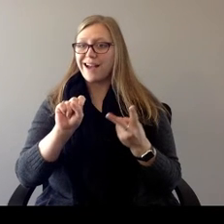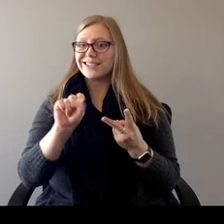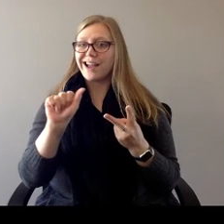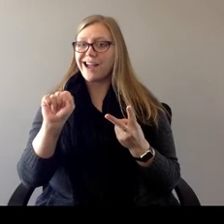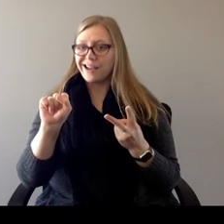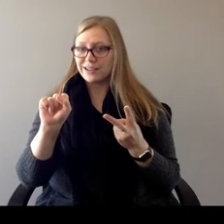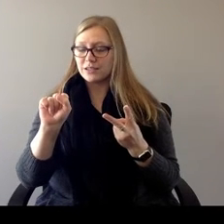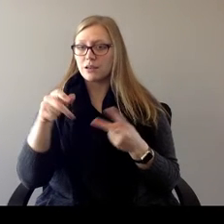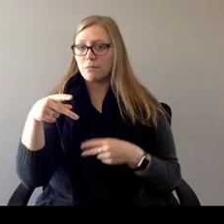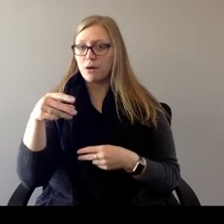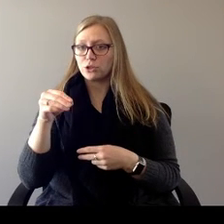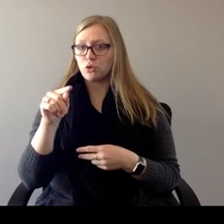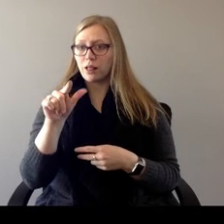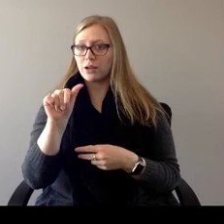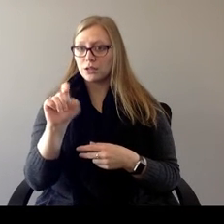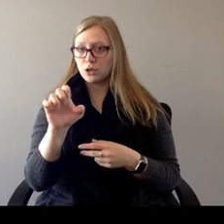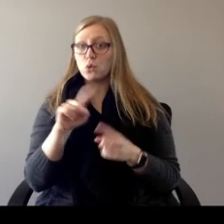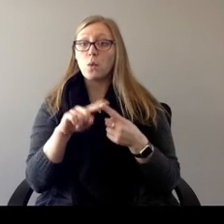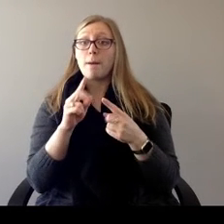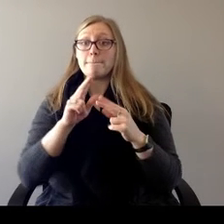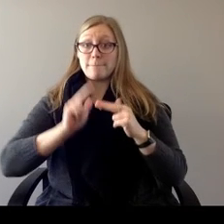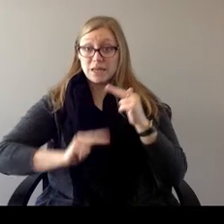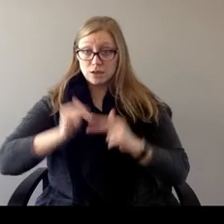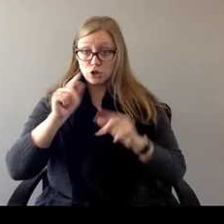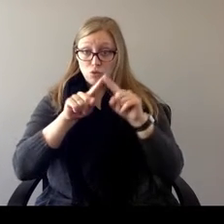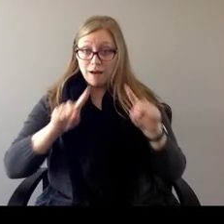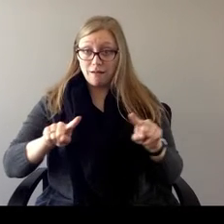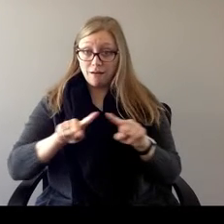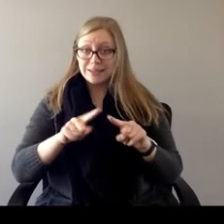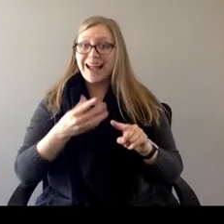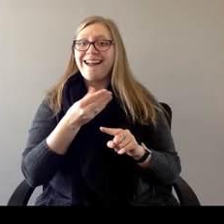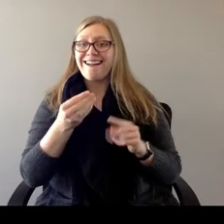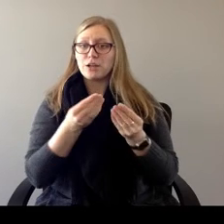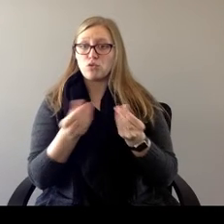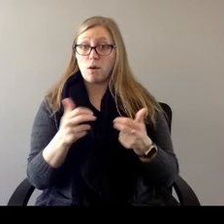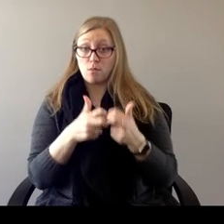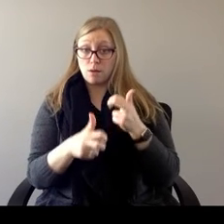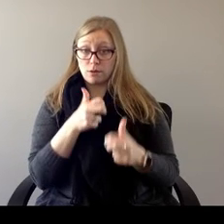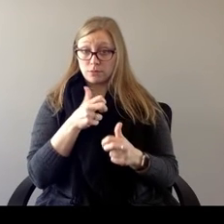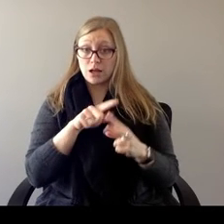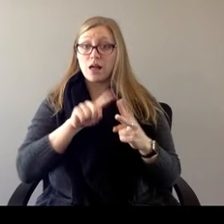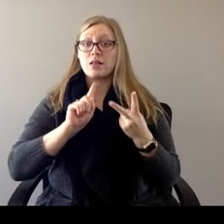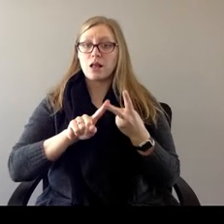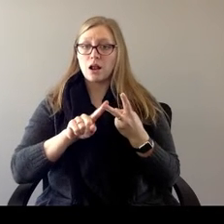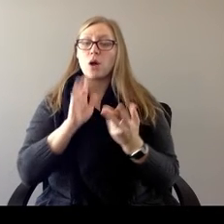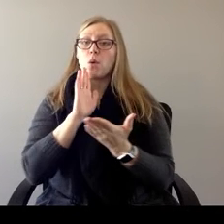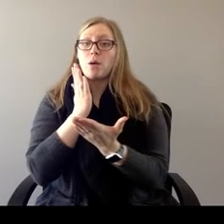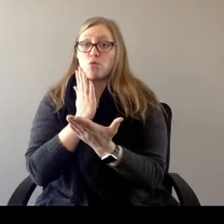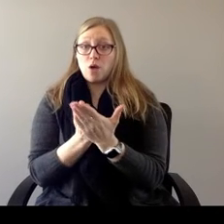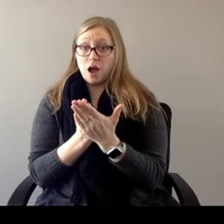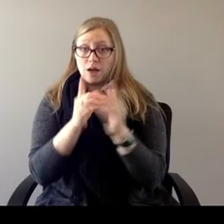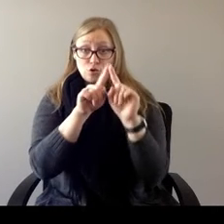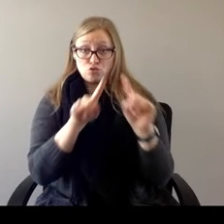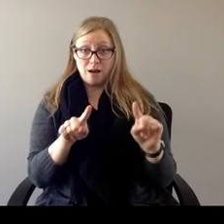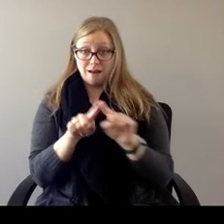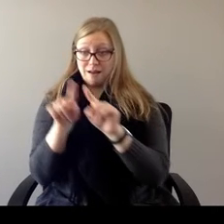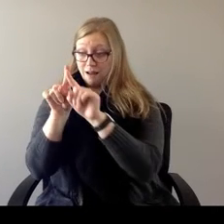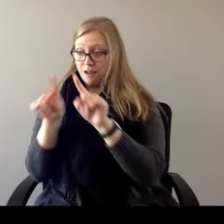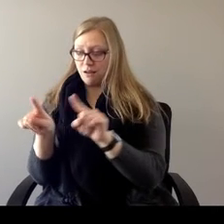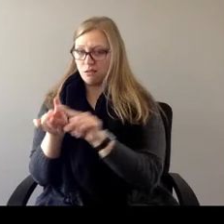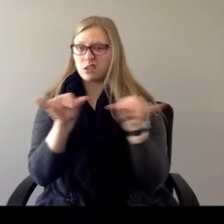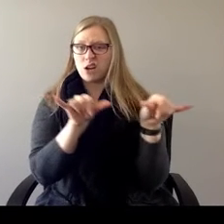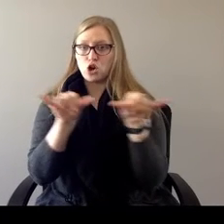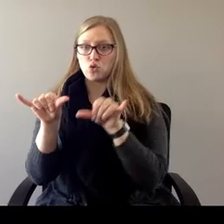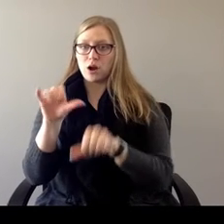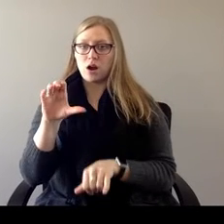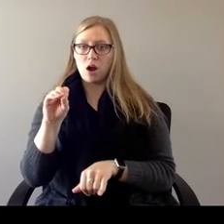construct triangles and to solve problems. And then we're going to prove triangle congruence using those two postulates,